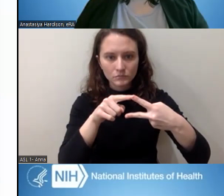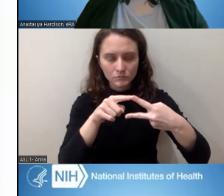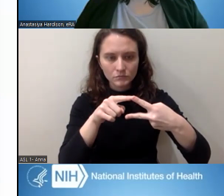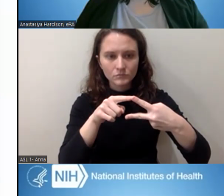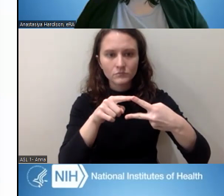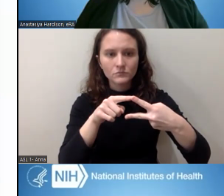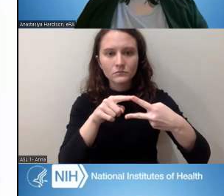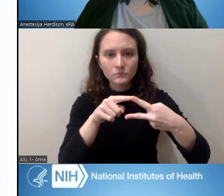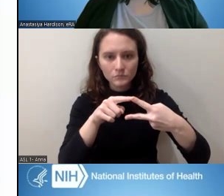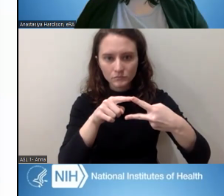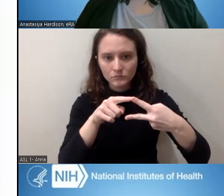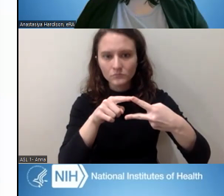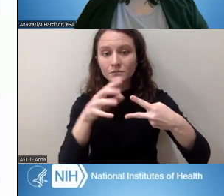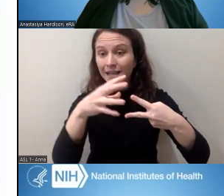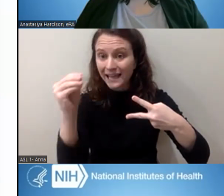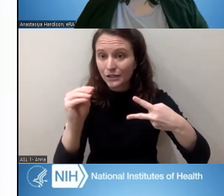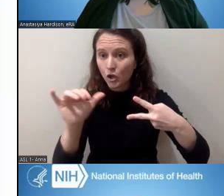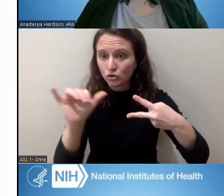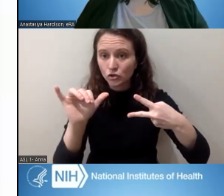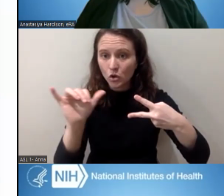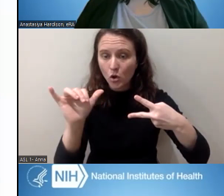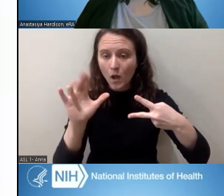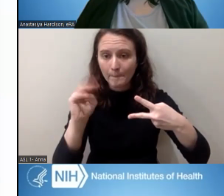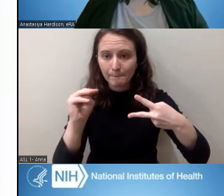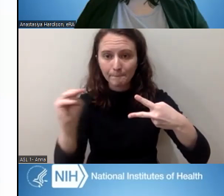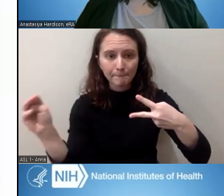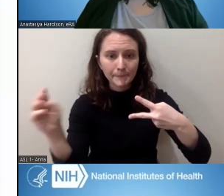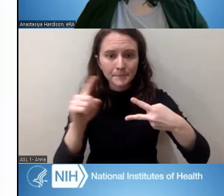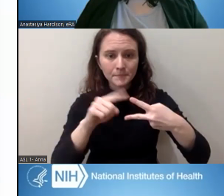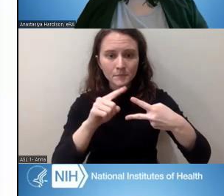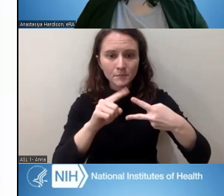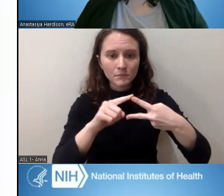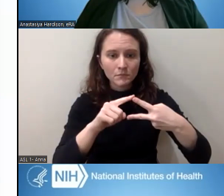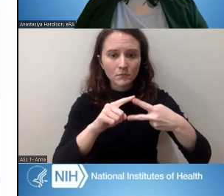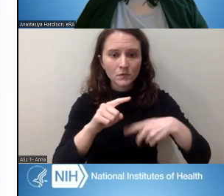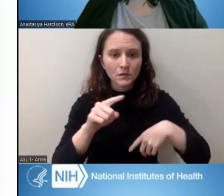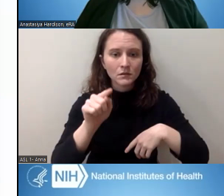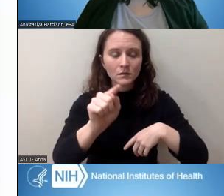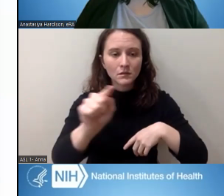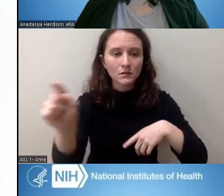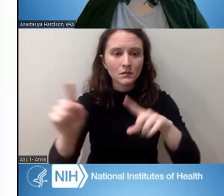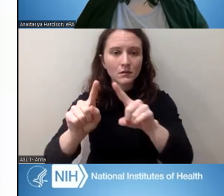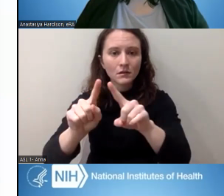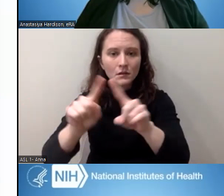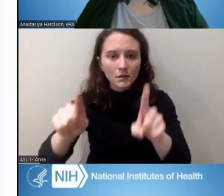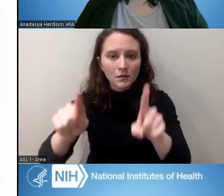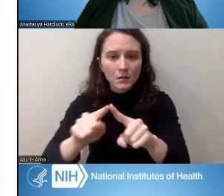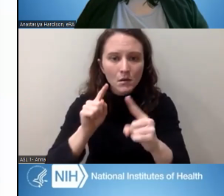there is also a field in here for your point of contact for your institution, as well